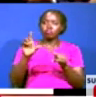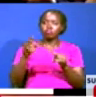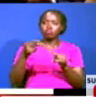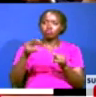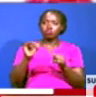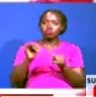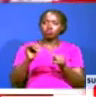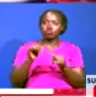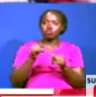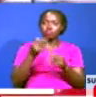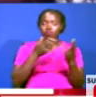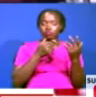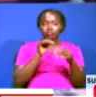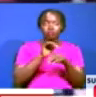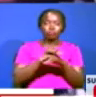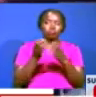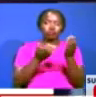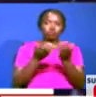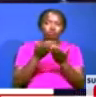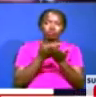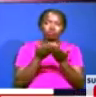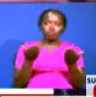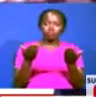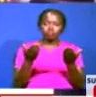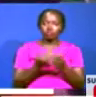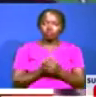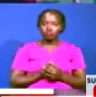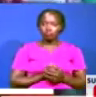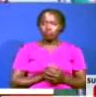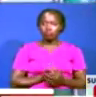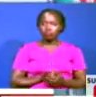hope that we'll do very good business. Regina Manyara reporting for Prime Edition.